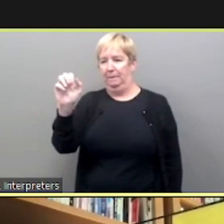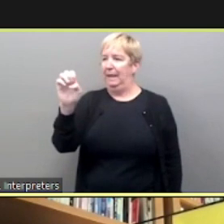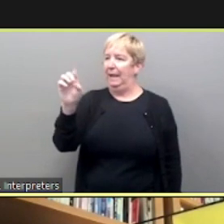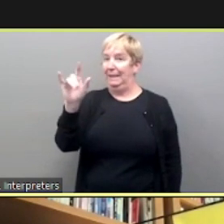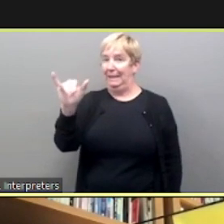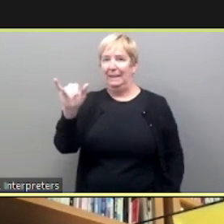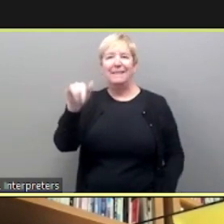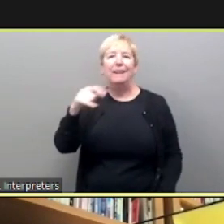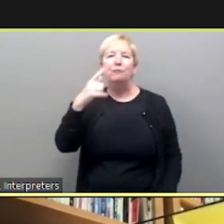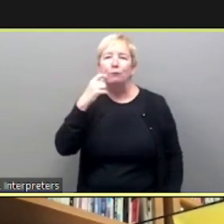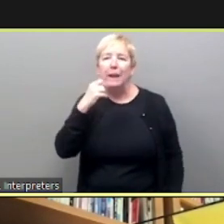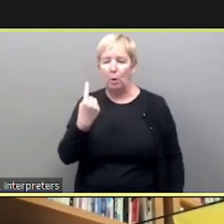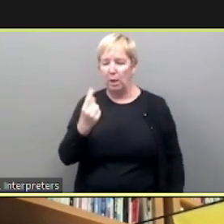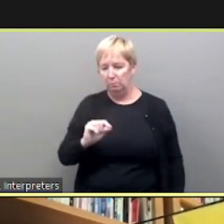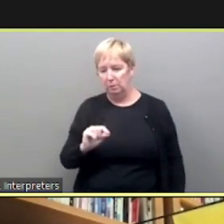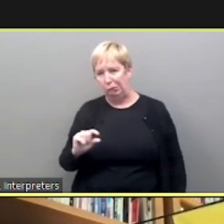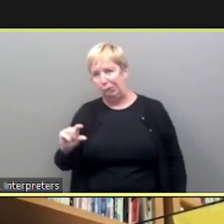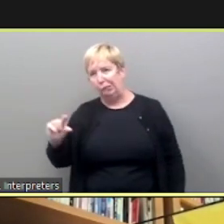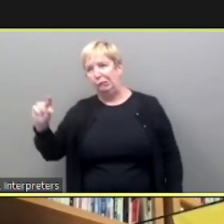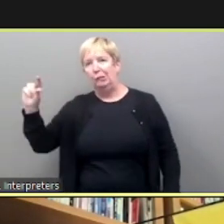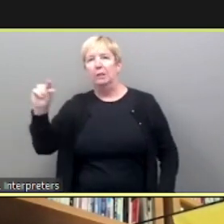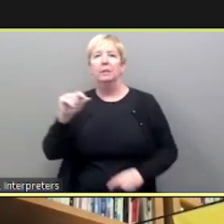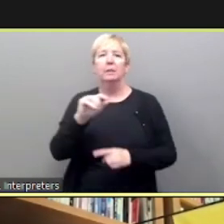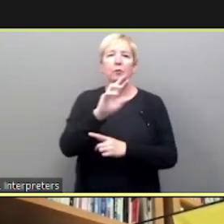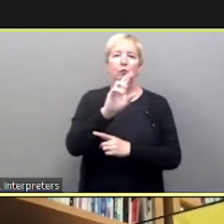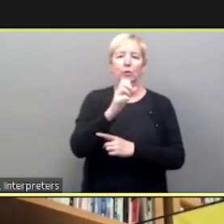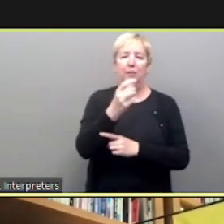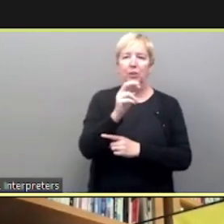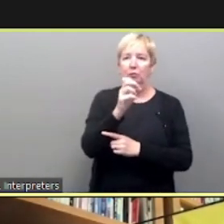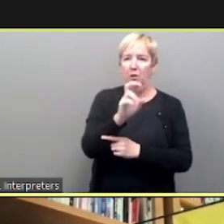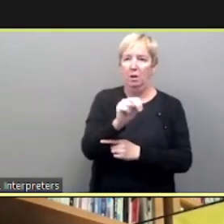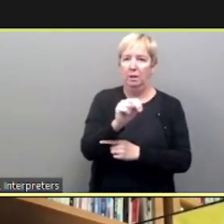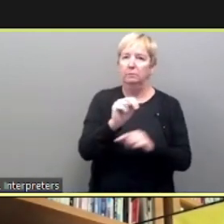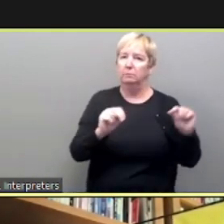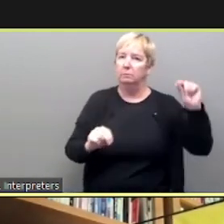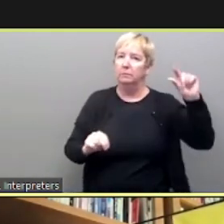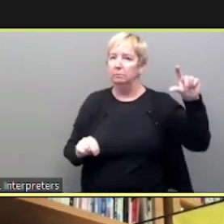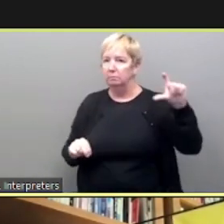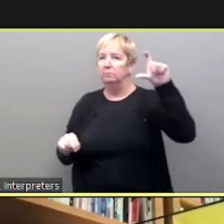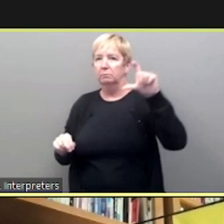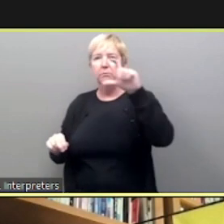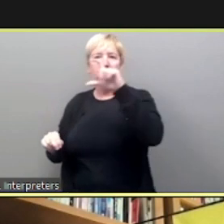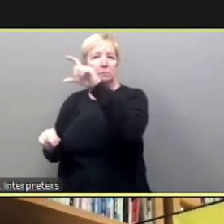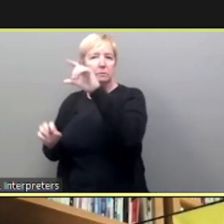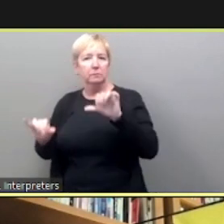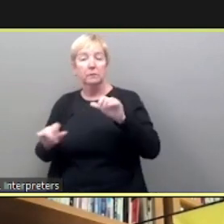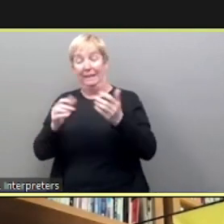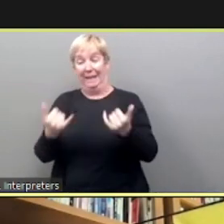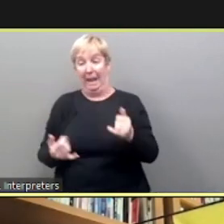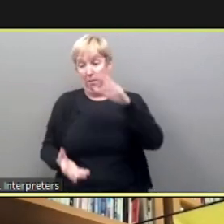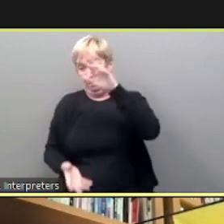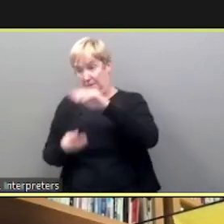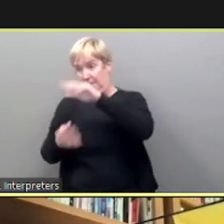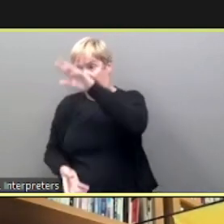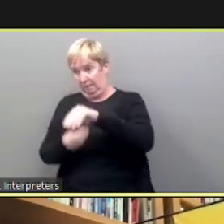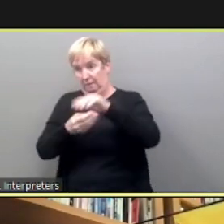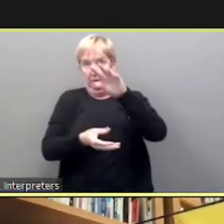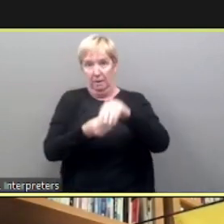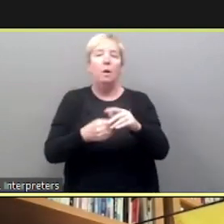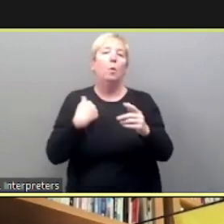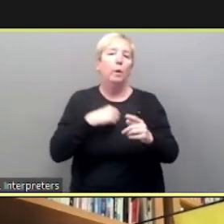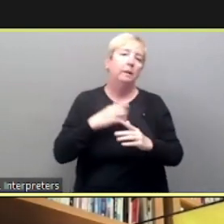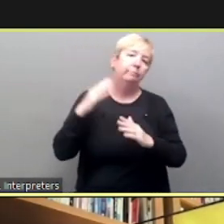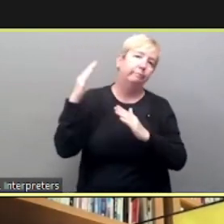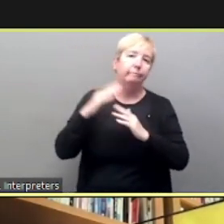the red bar at the bottom on the right-hand side of the curve. When you add those 2 together, we're at the highest rate